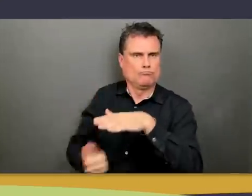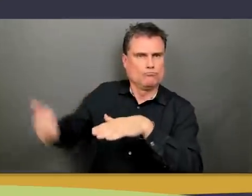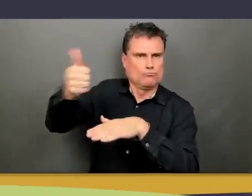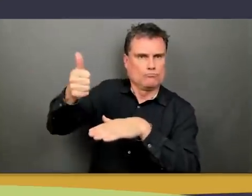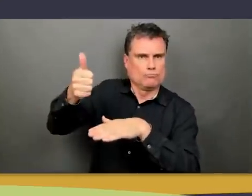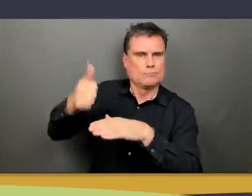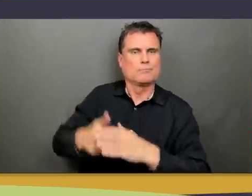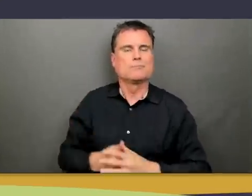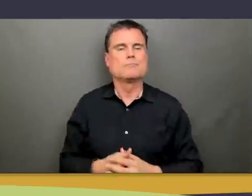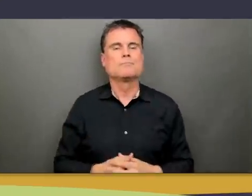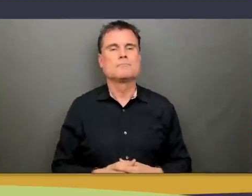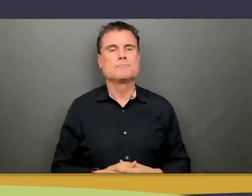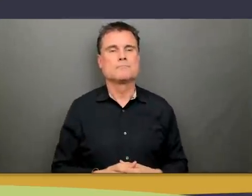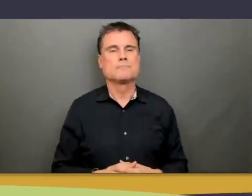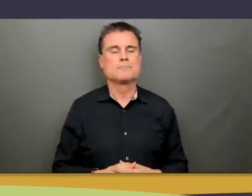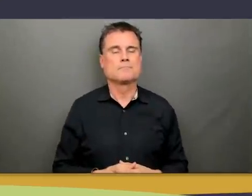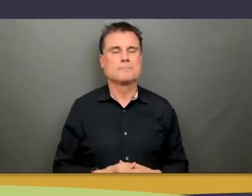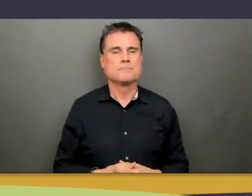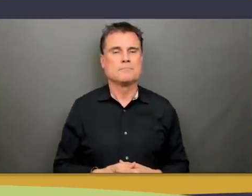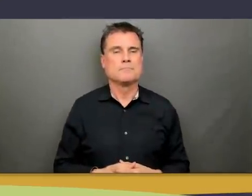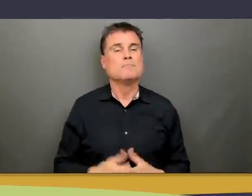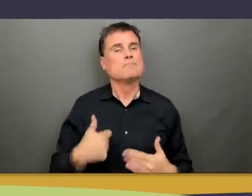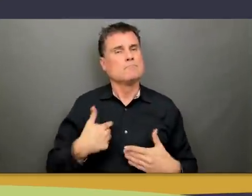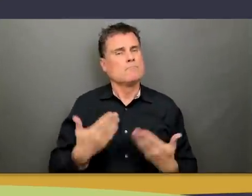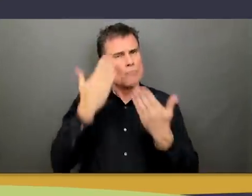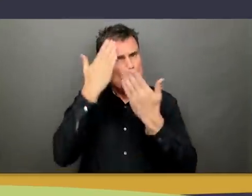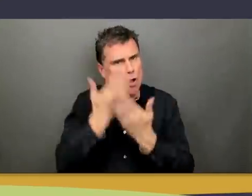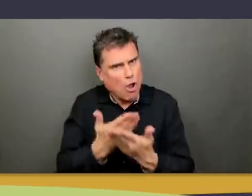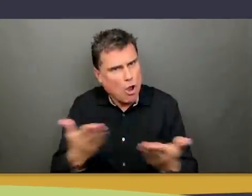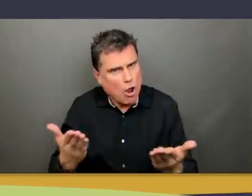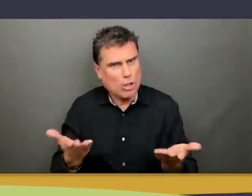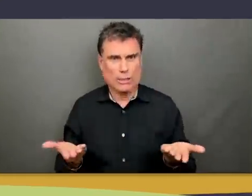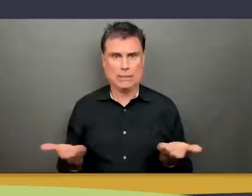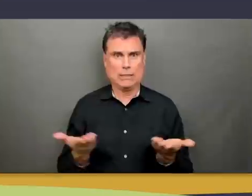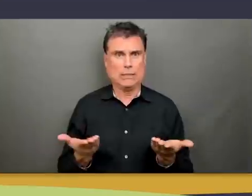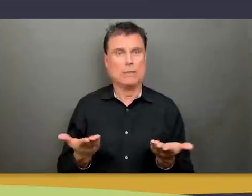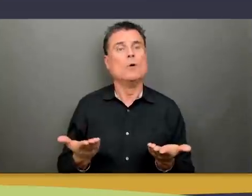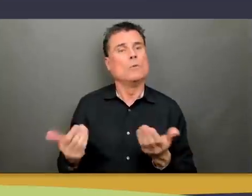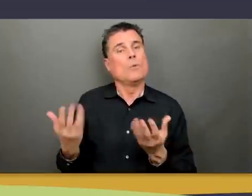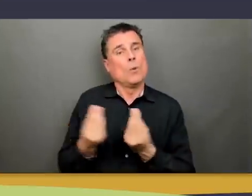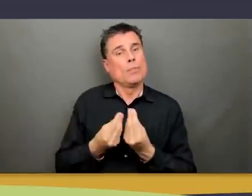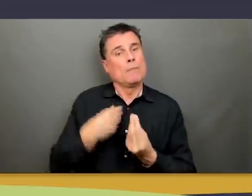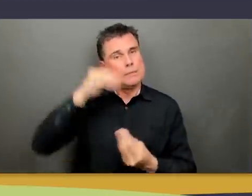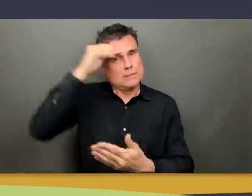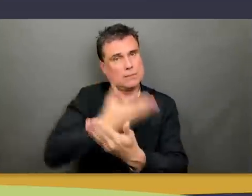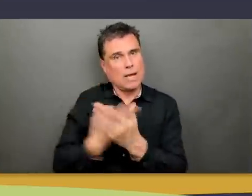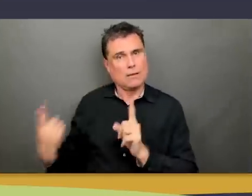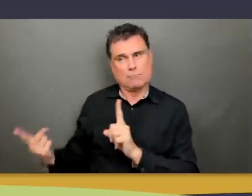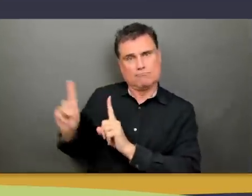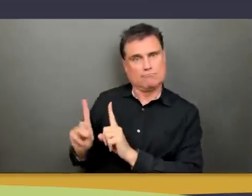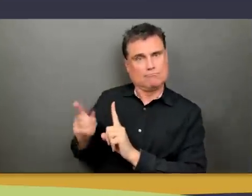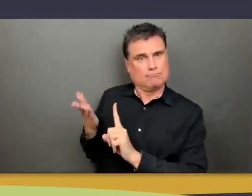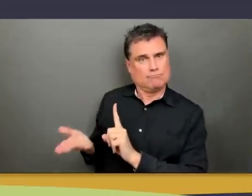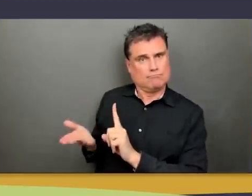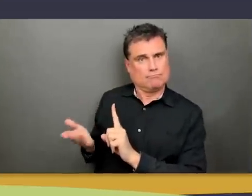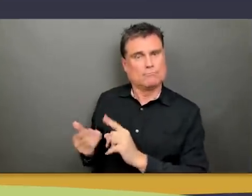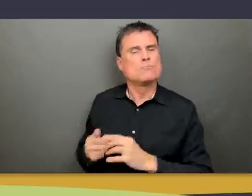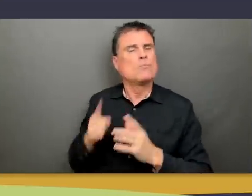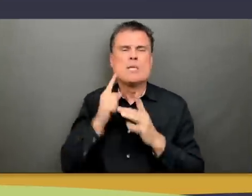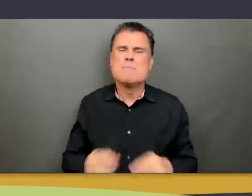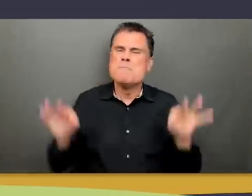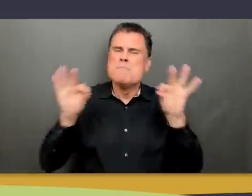I'm honored to be here today with my son. I think it's really important that we're all here, the people that they